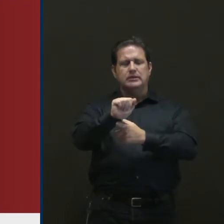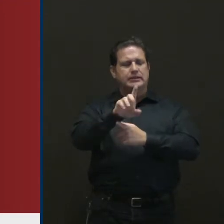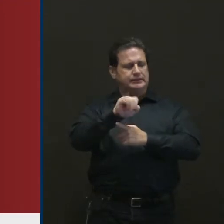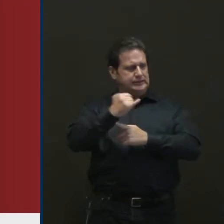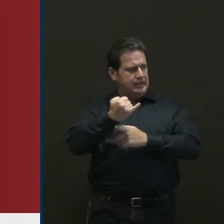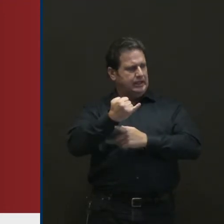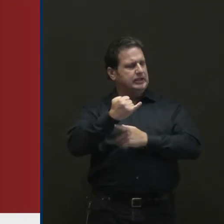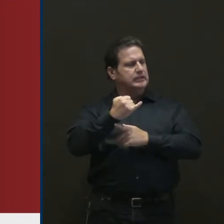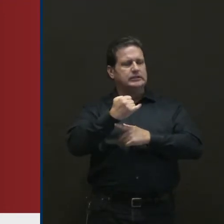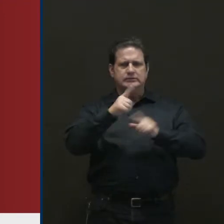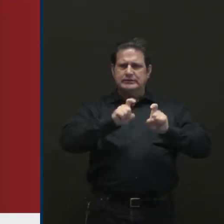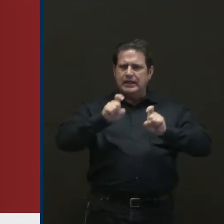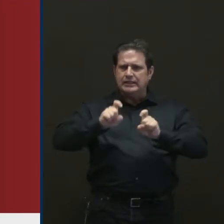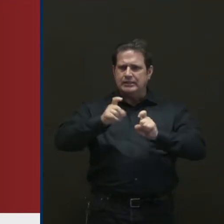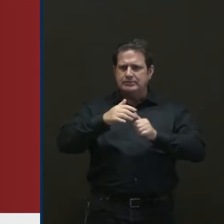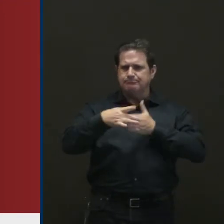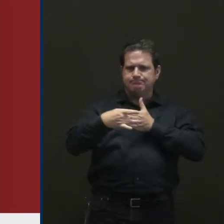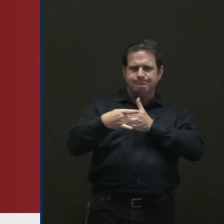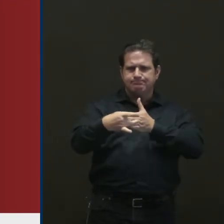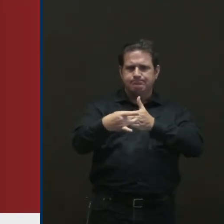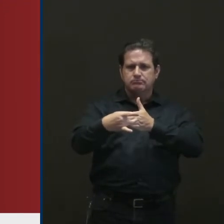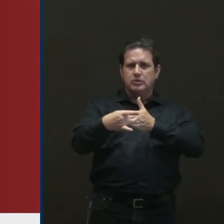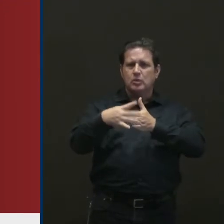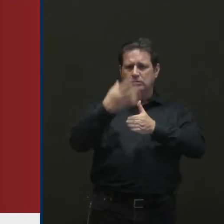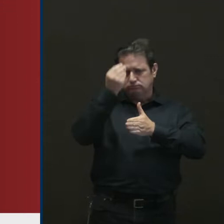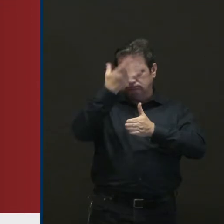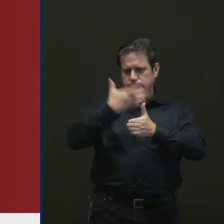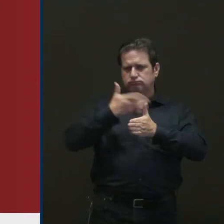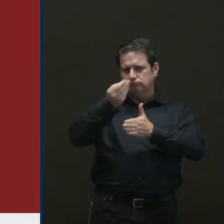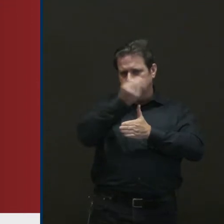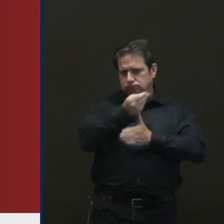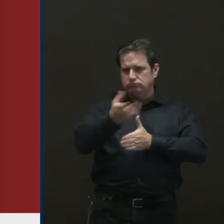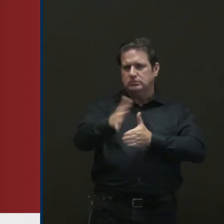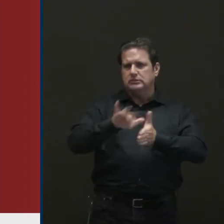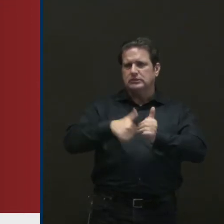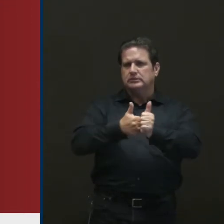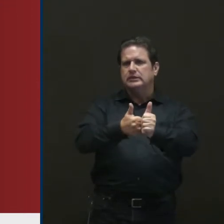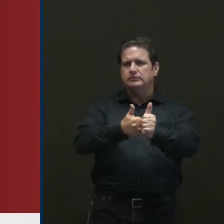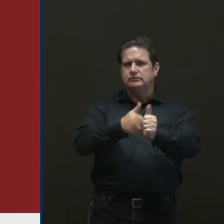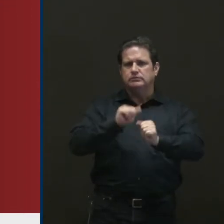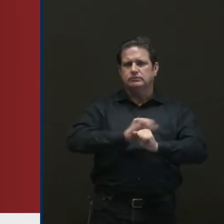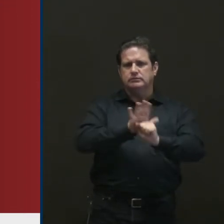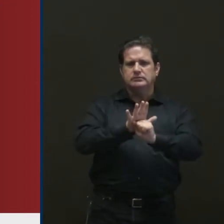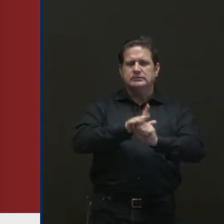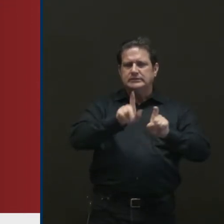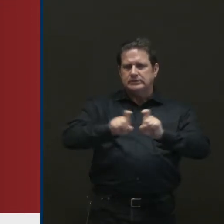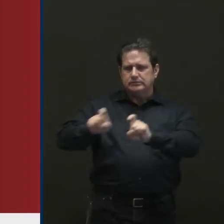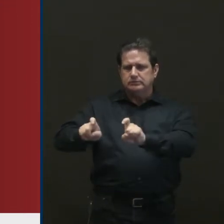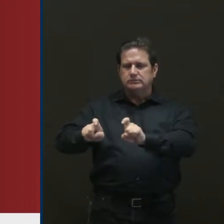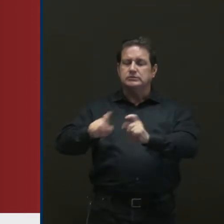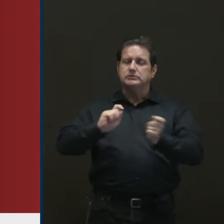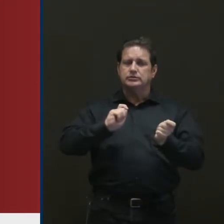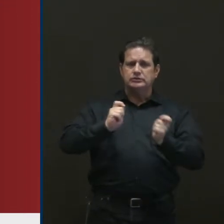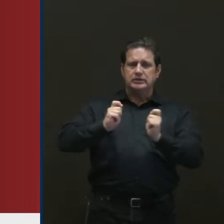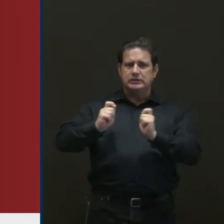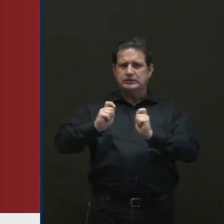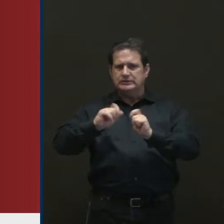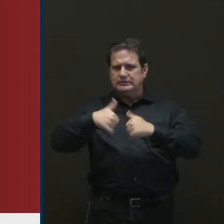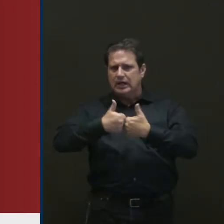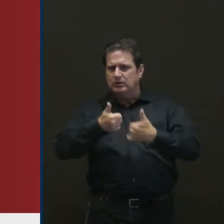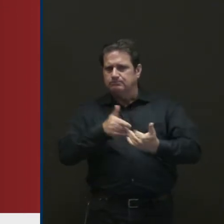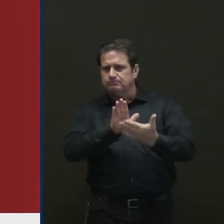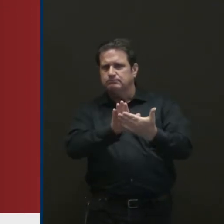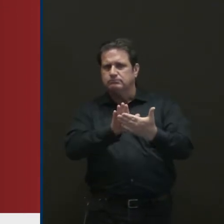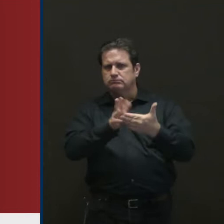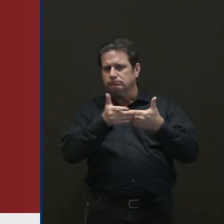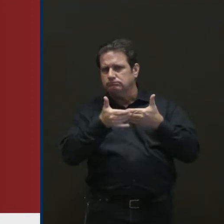testing efforts and is going to give us some updates on some of the changes underway there and maybe some of the challenges that we face